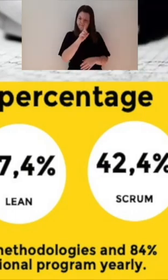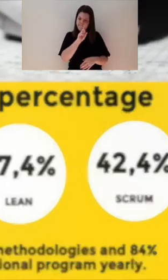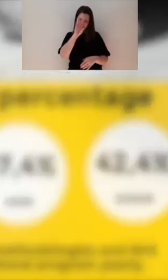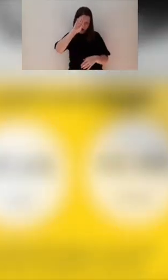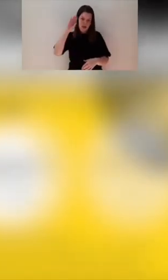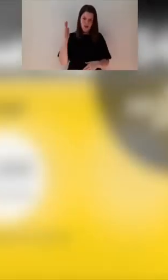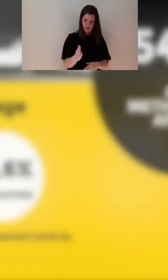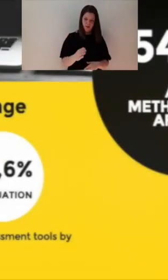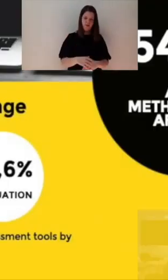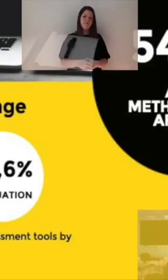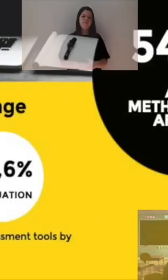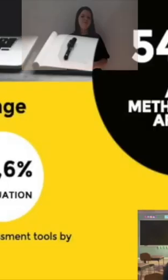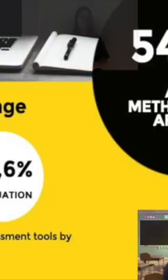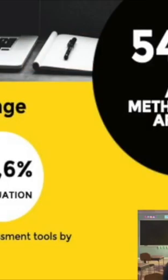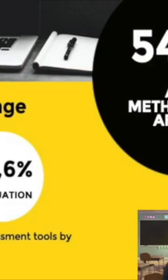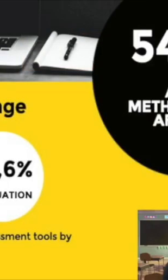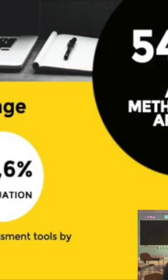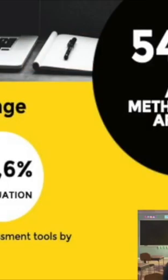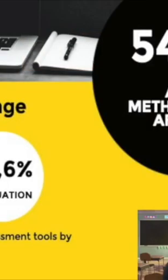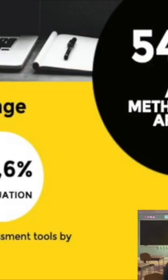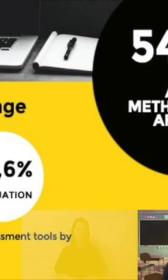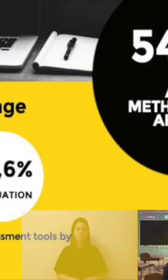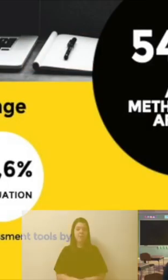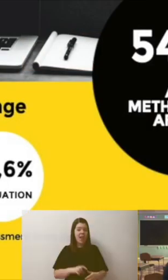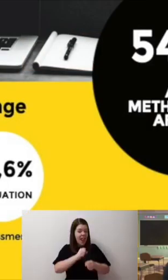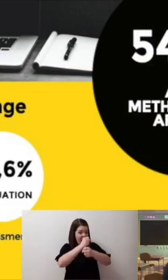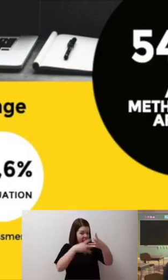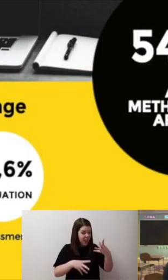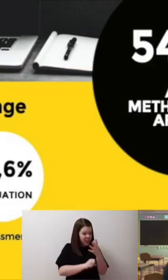way, so we got